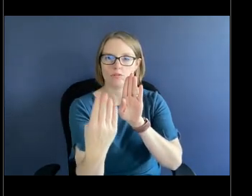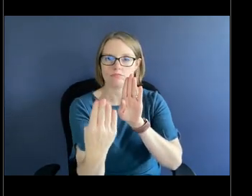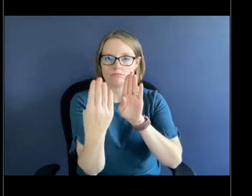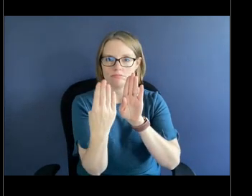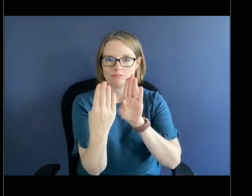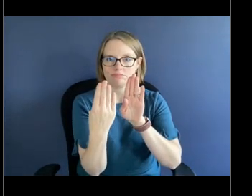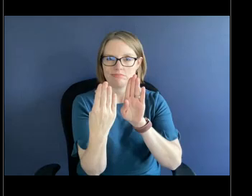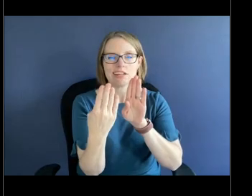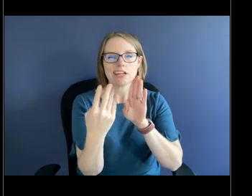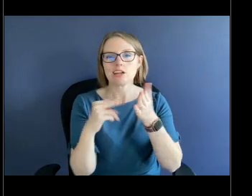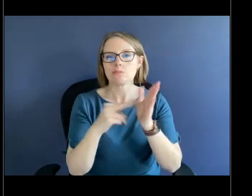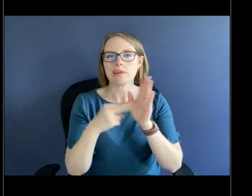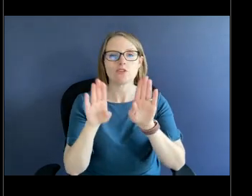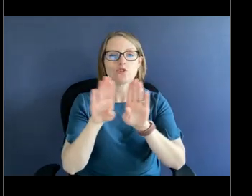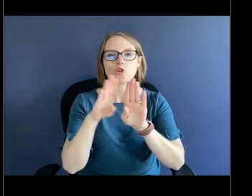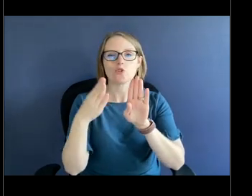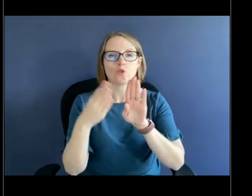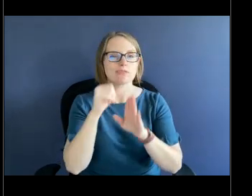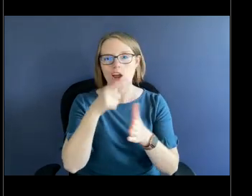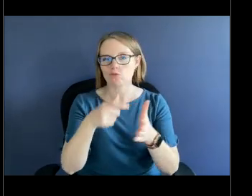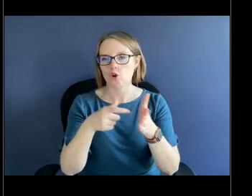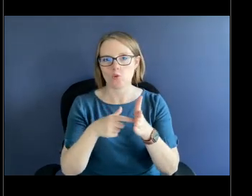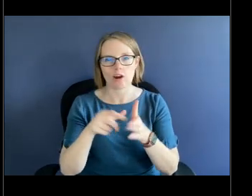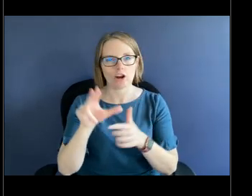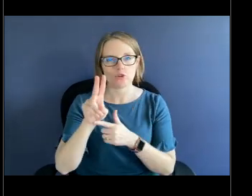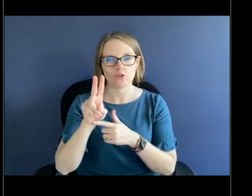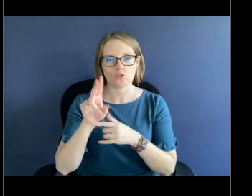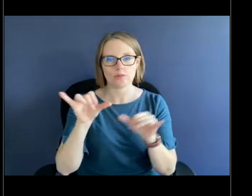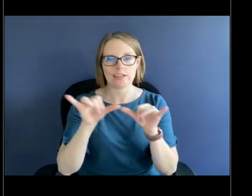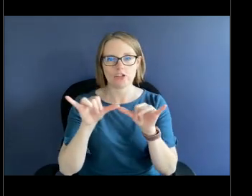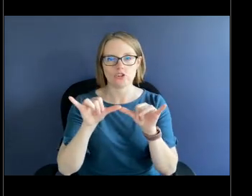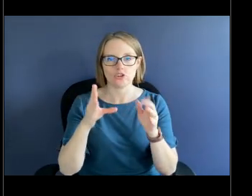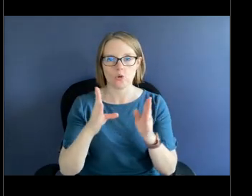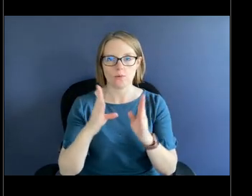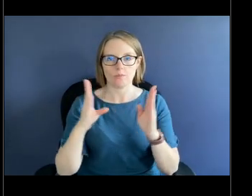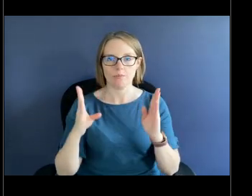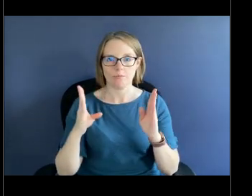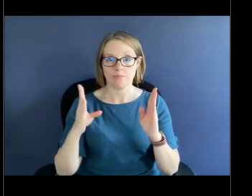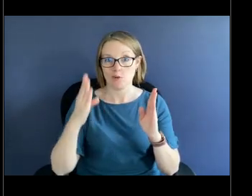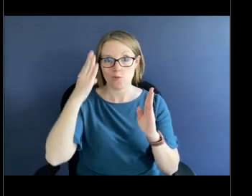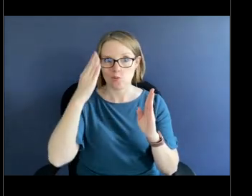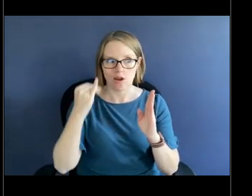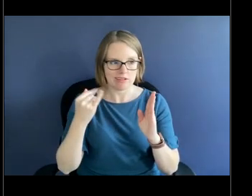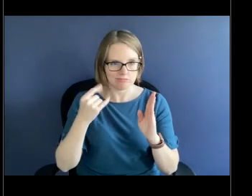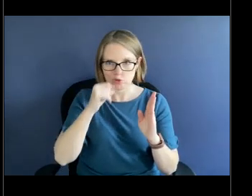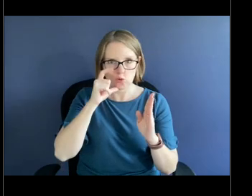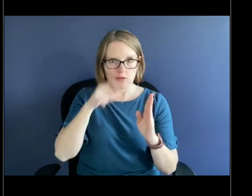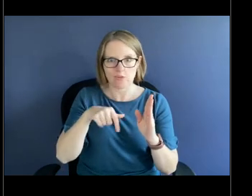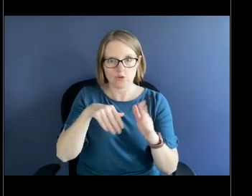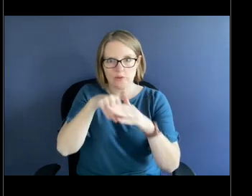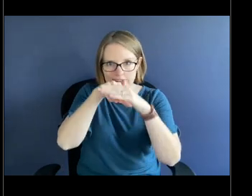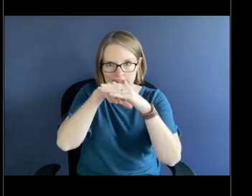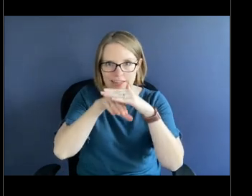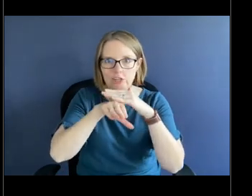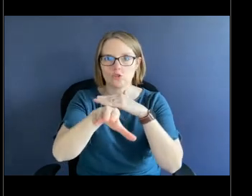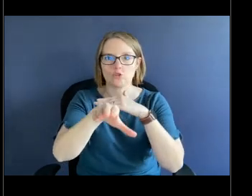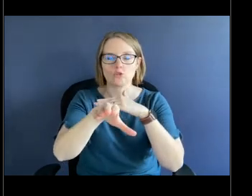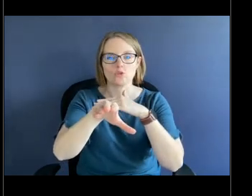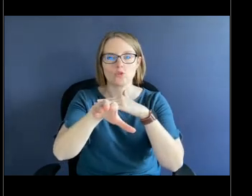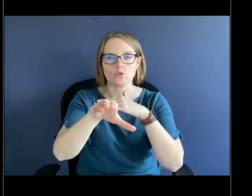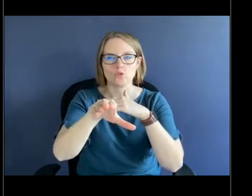a 32-inch clear width, since they do not require the user to